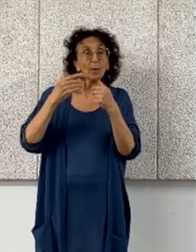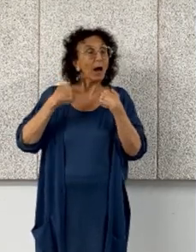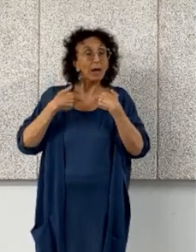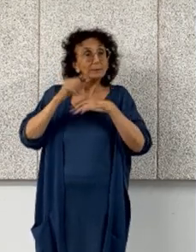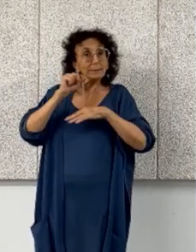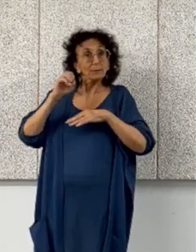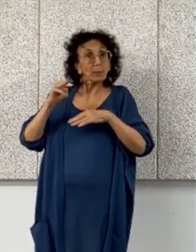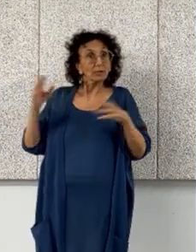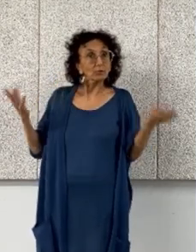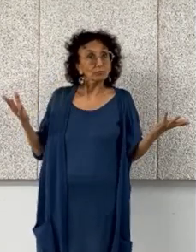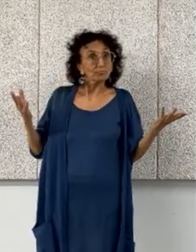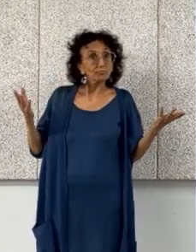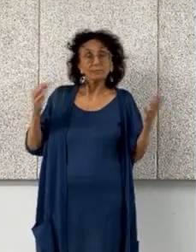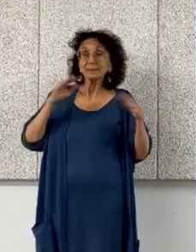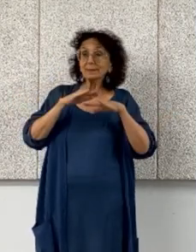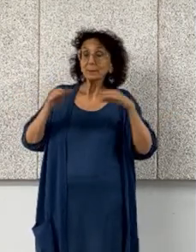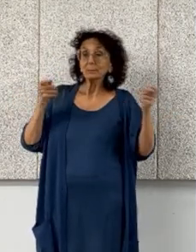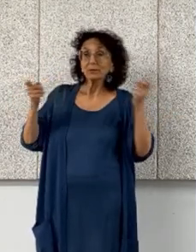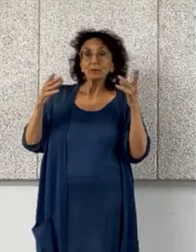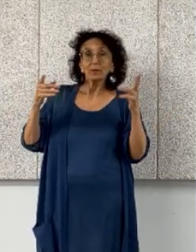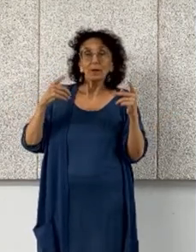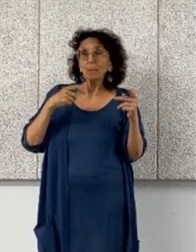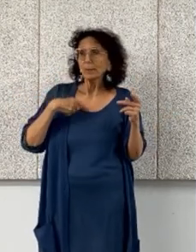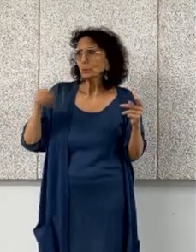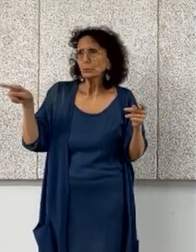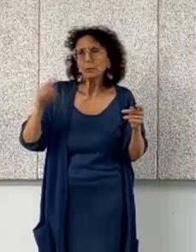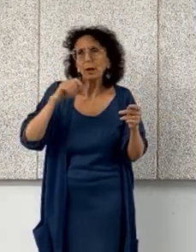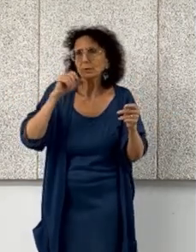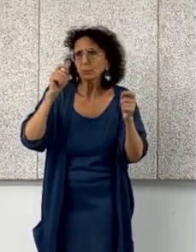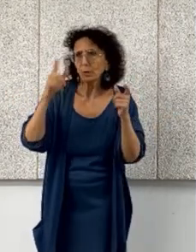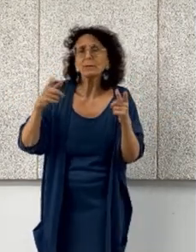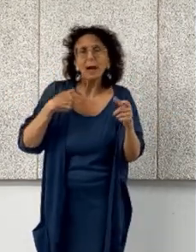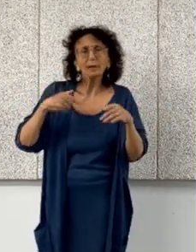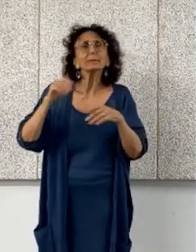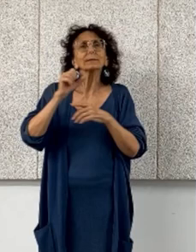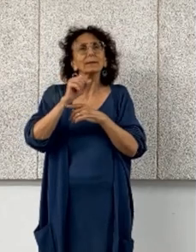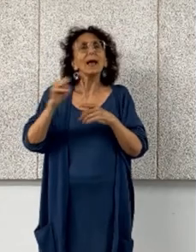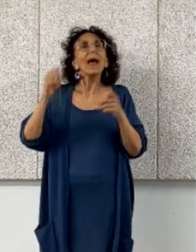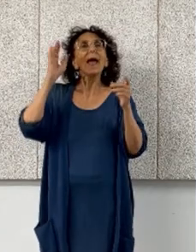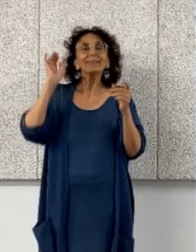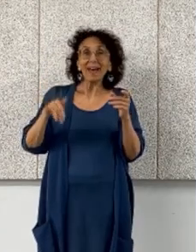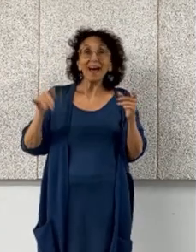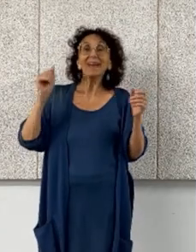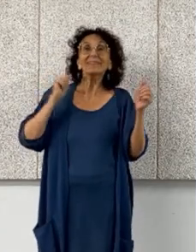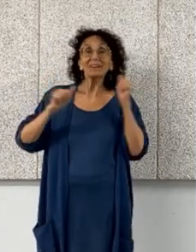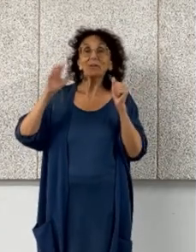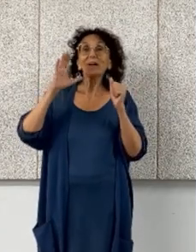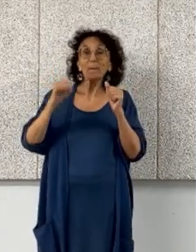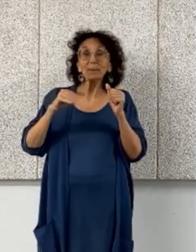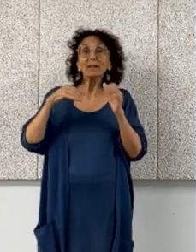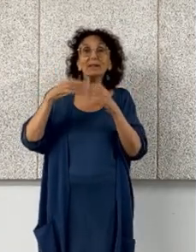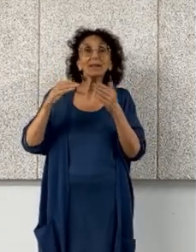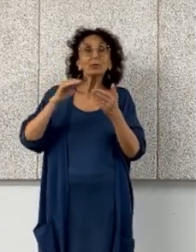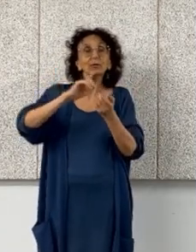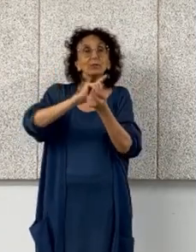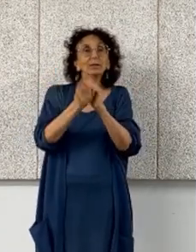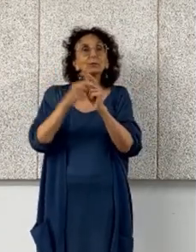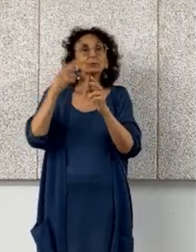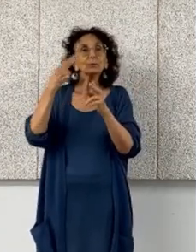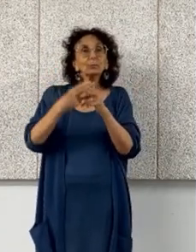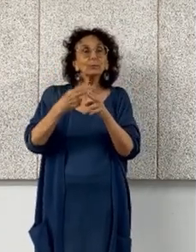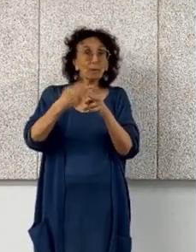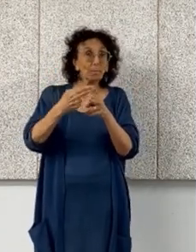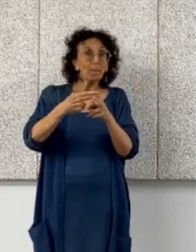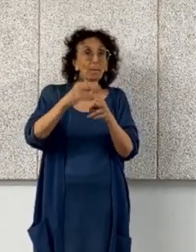of you are surprised that I had a brief life as a stage manager. Fovea Floods became a theater that I think we all know today called the Bushwick